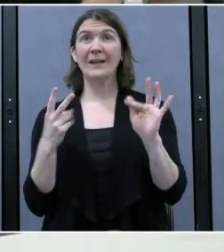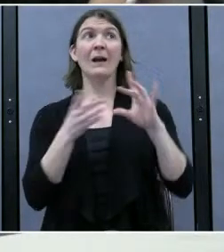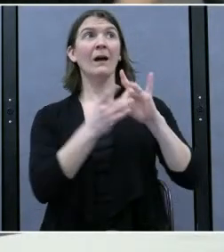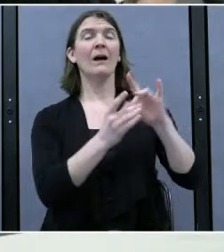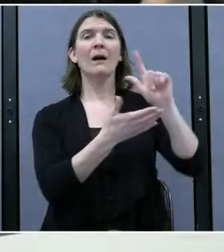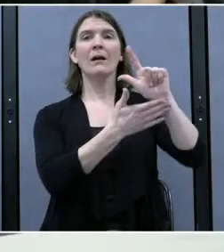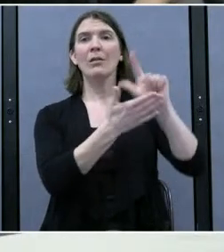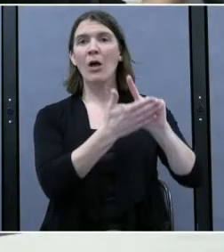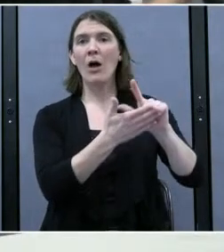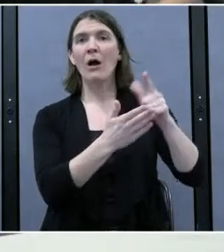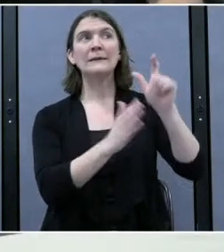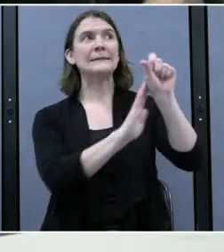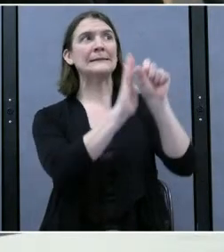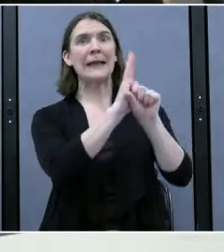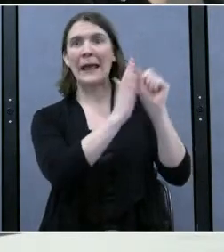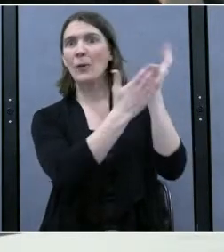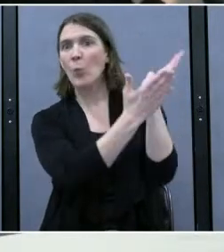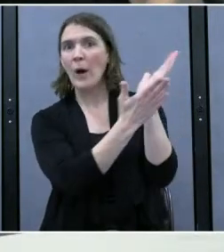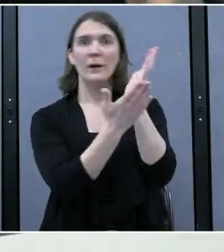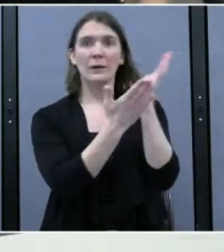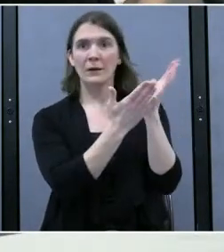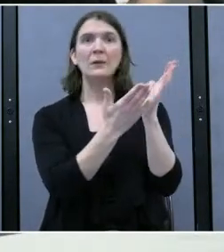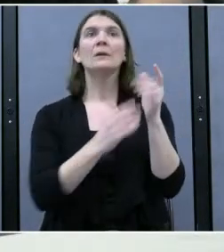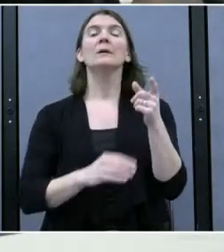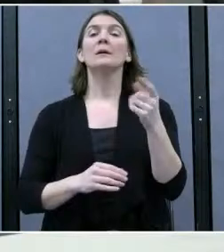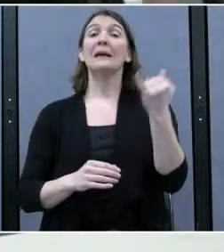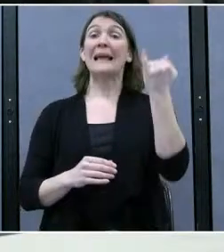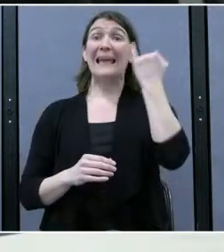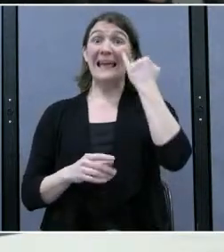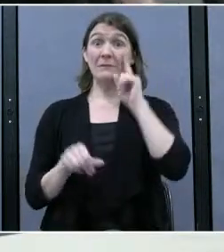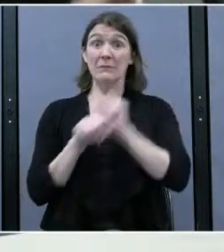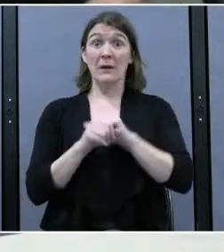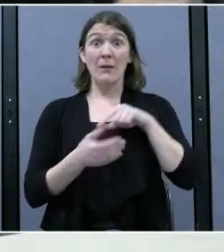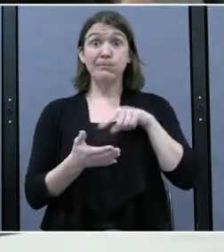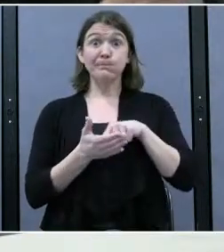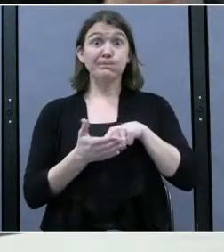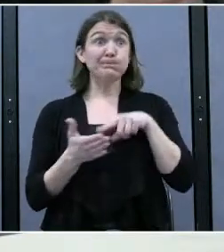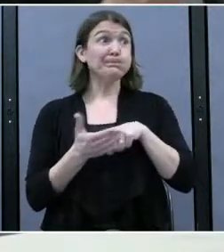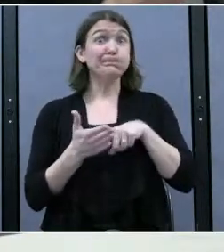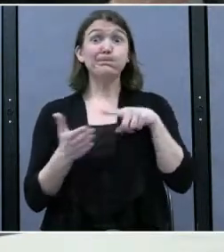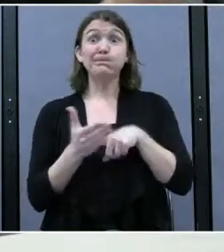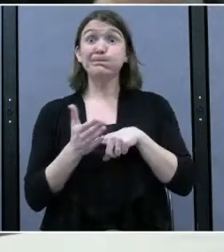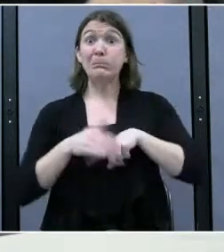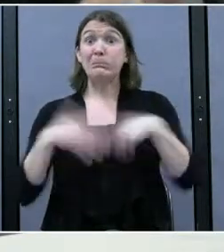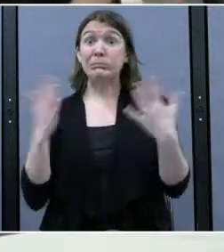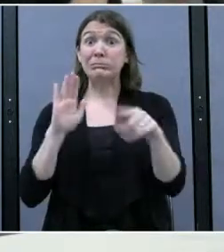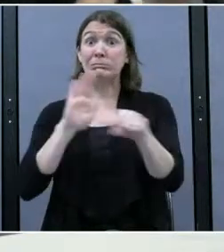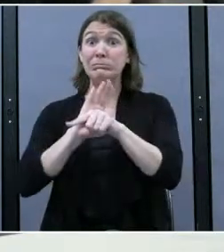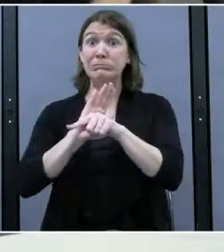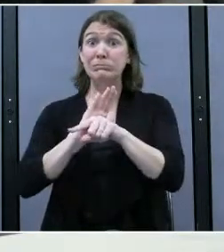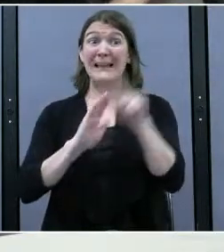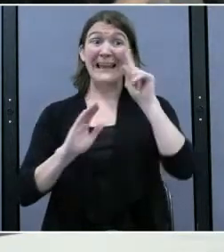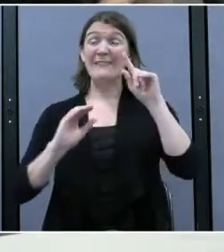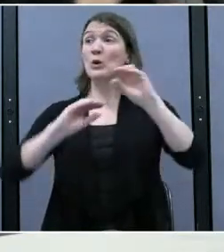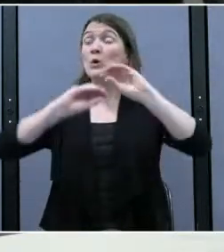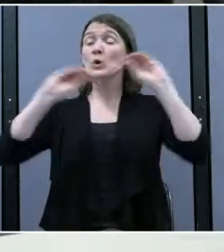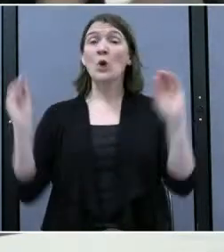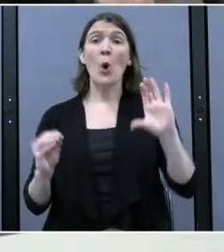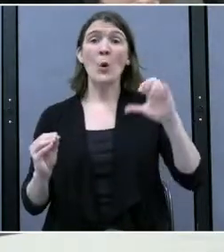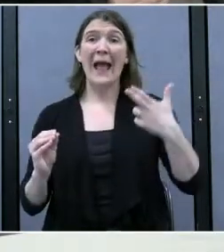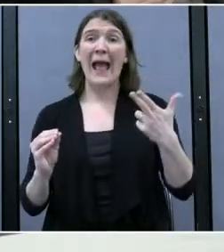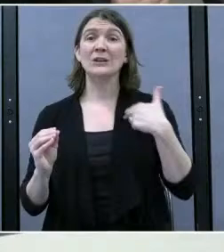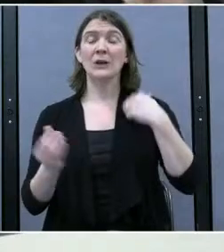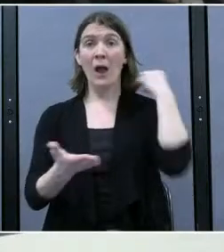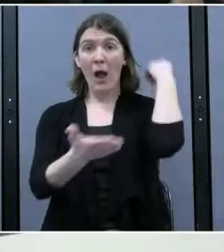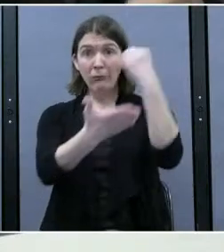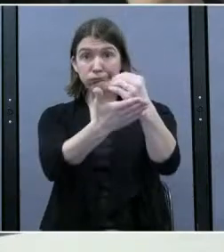statutes there, that's how you deal with when you have a true deficit. That would be if the town had no cash flow, no other